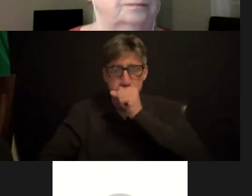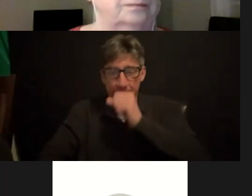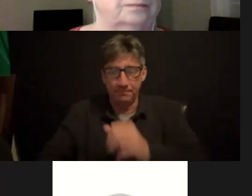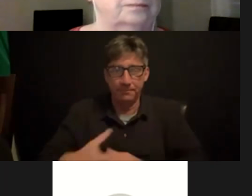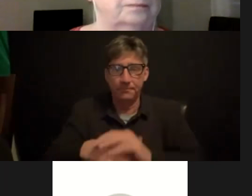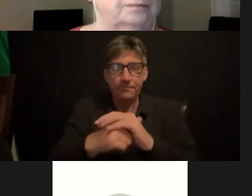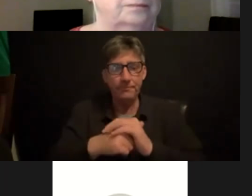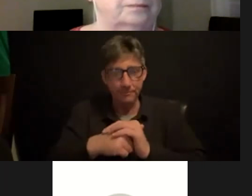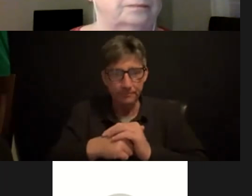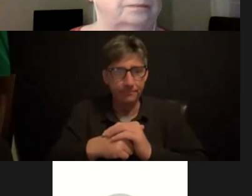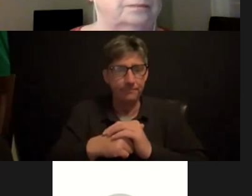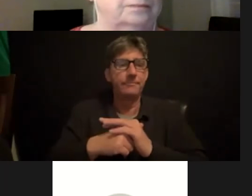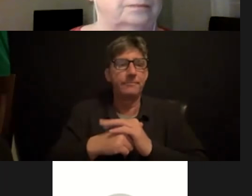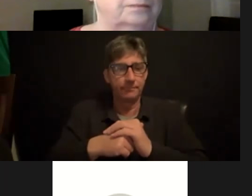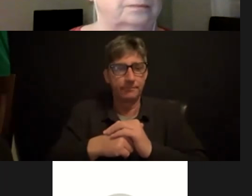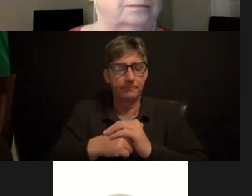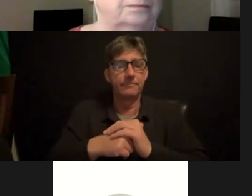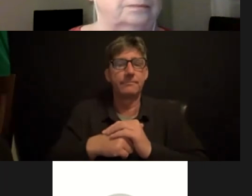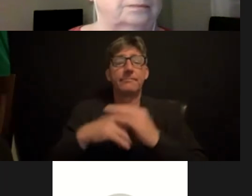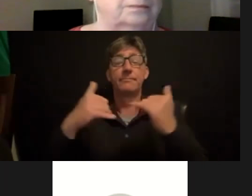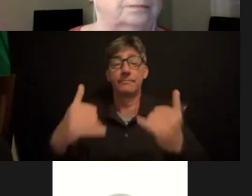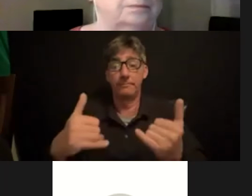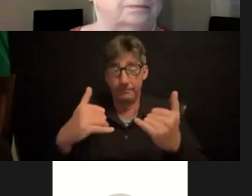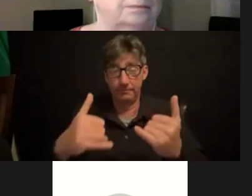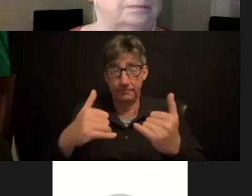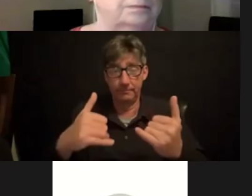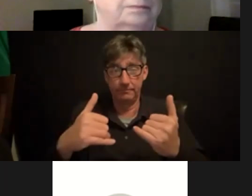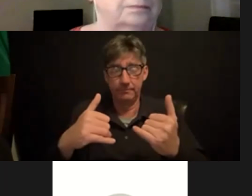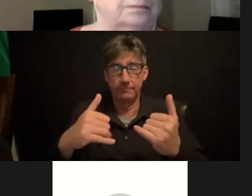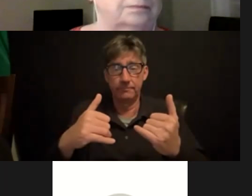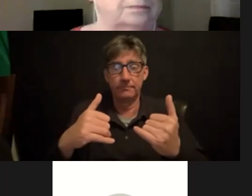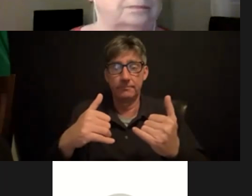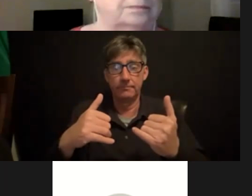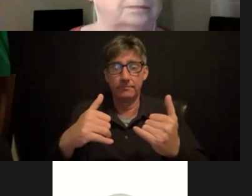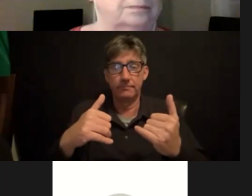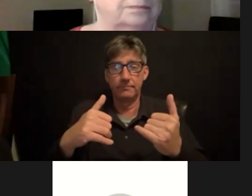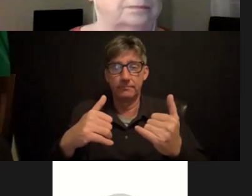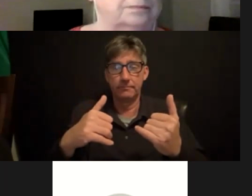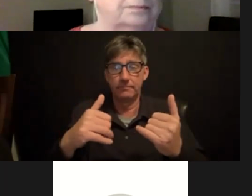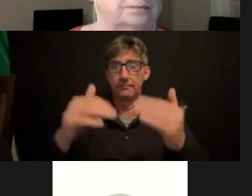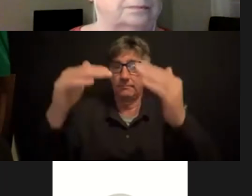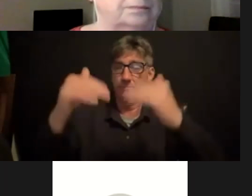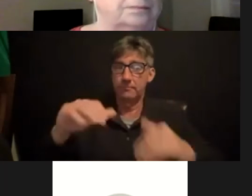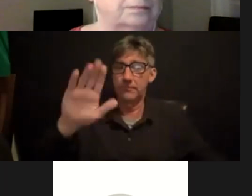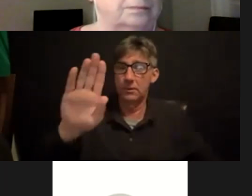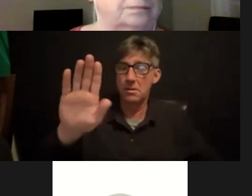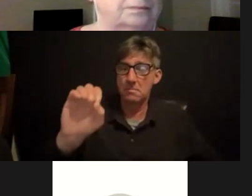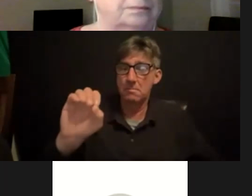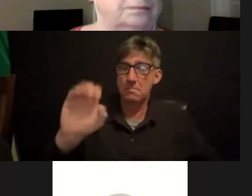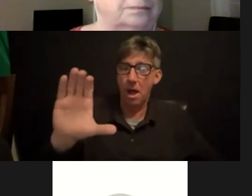Melissa, anything you want to add there? That's it. All right. I'm going to turn it over to folks. I'm going to ask Mr. Bob Cronin, who raised his